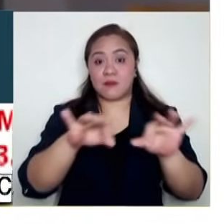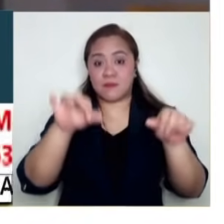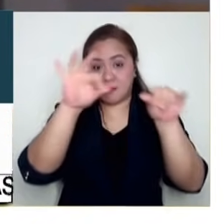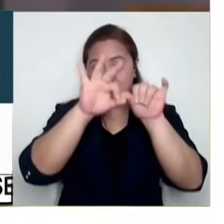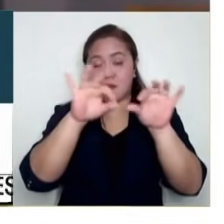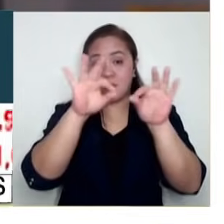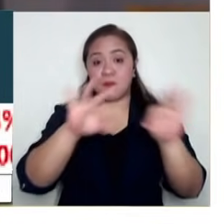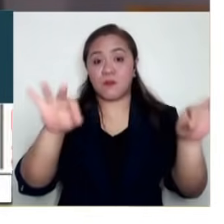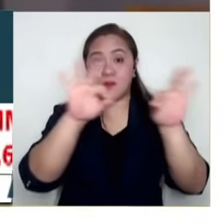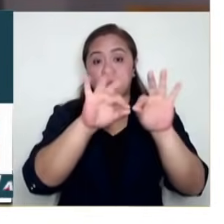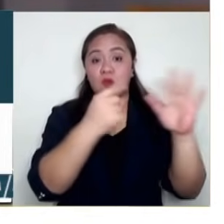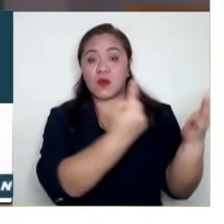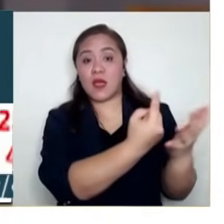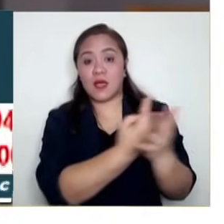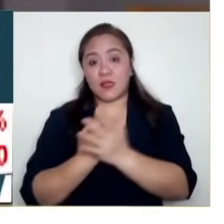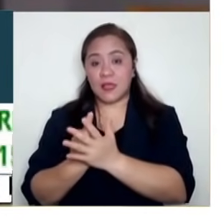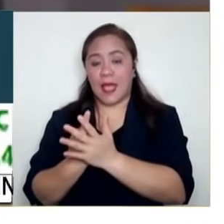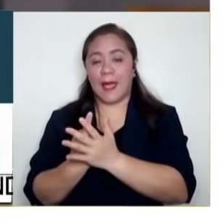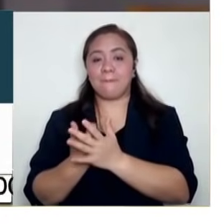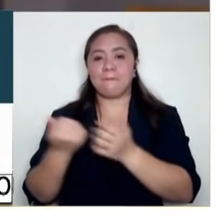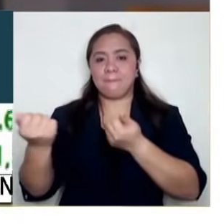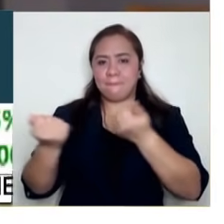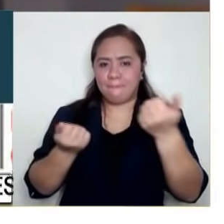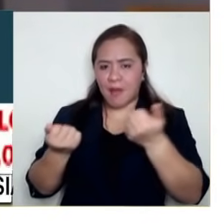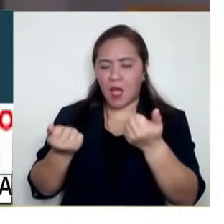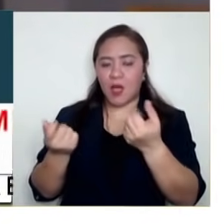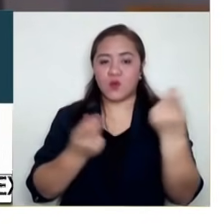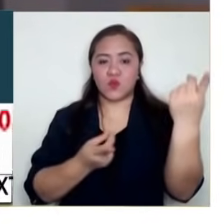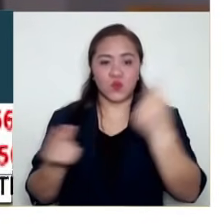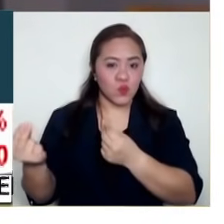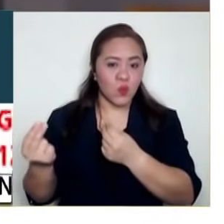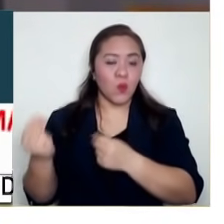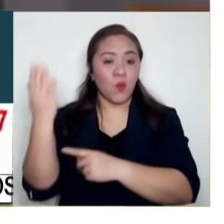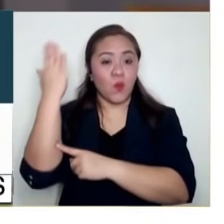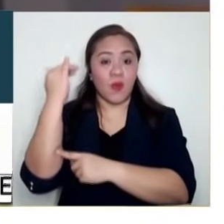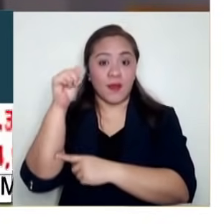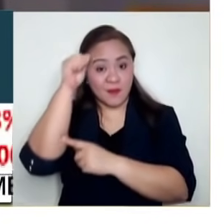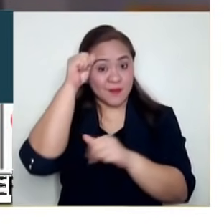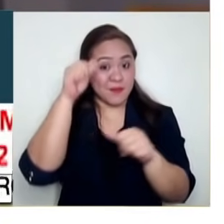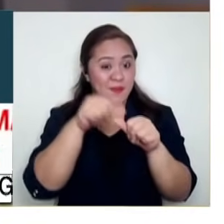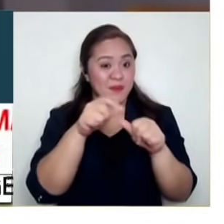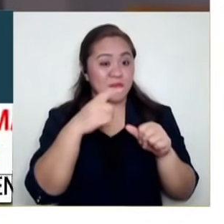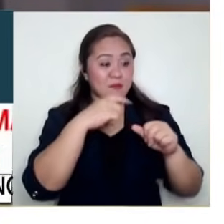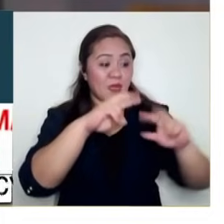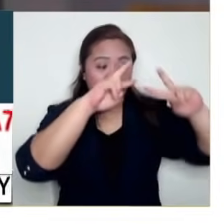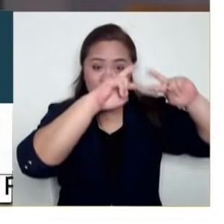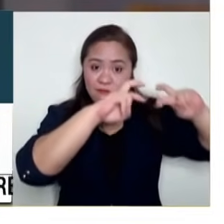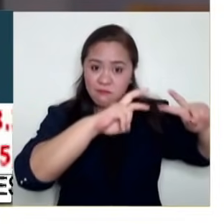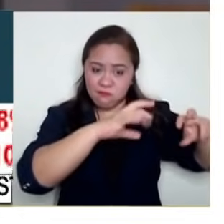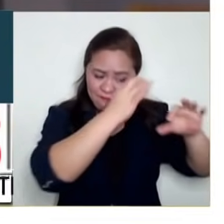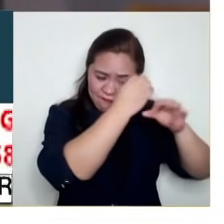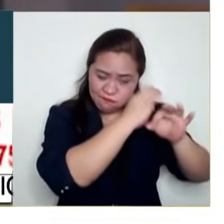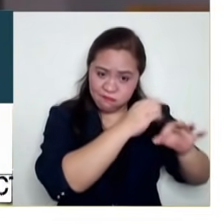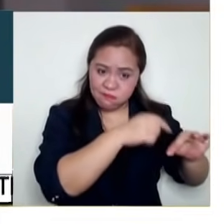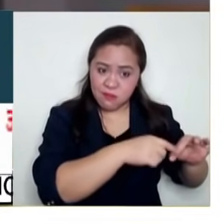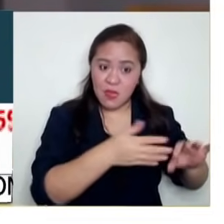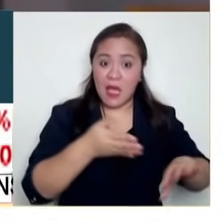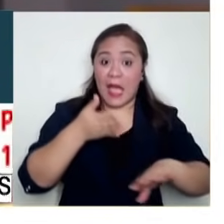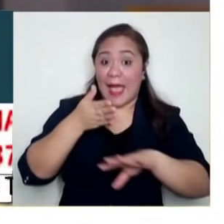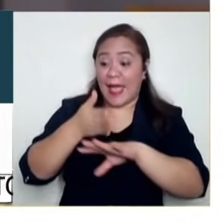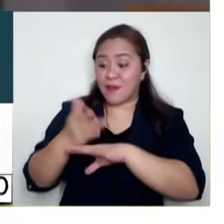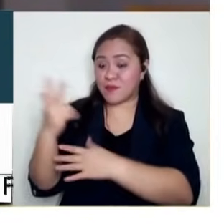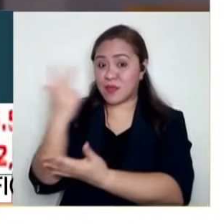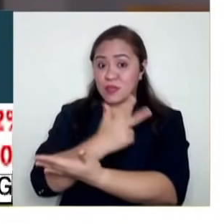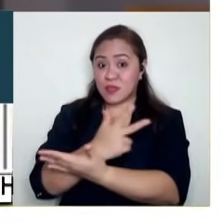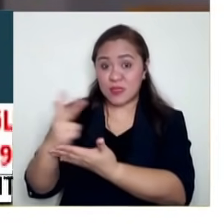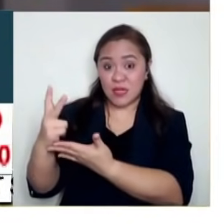the management will be done. So we assume that even though the whole genome sequencing results have come out after 3 weeks, they were